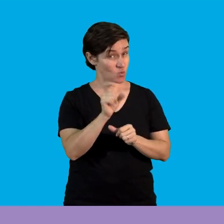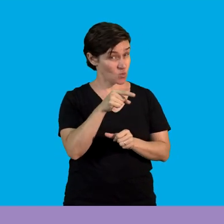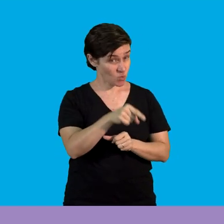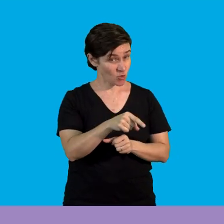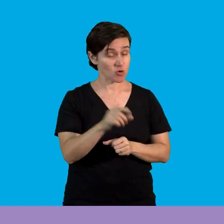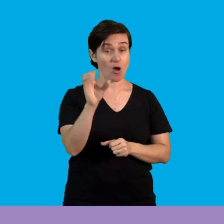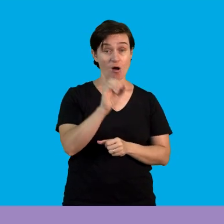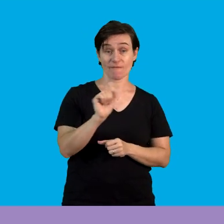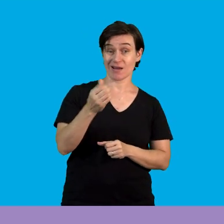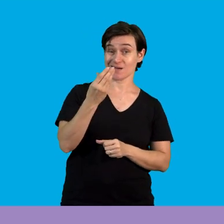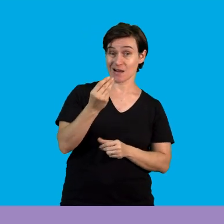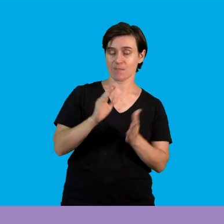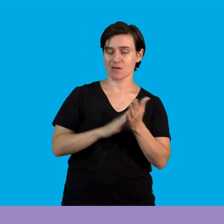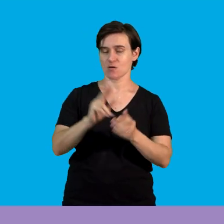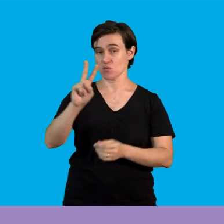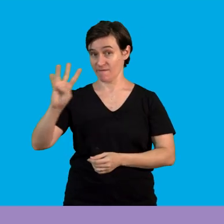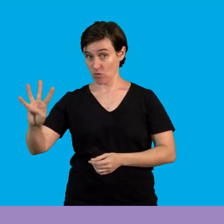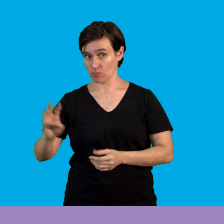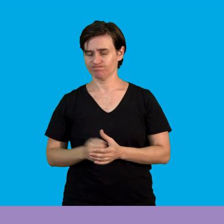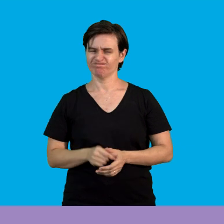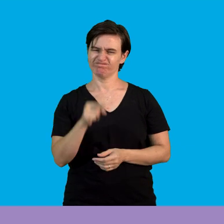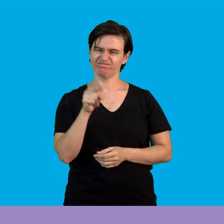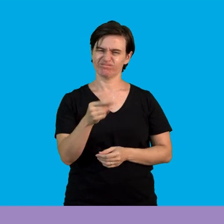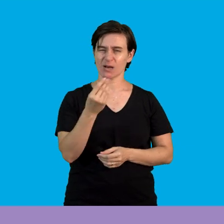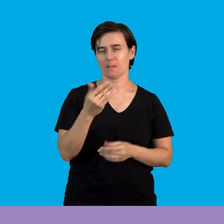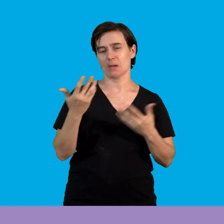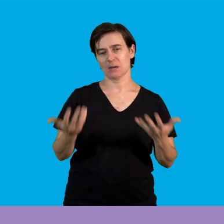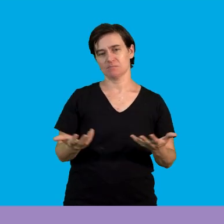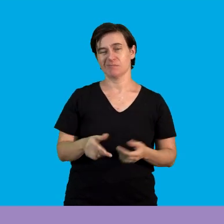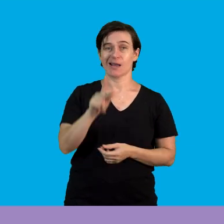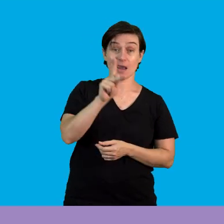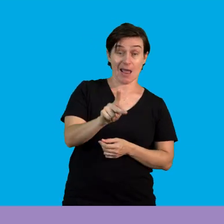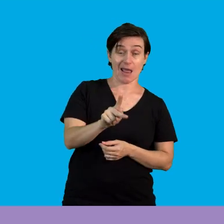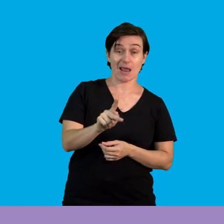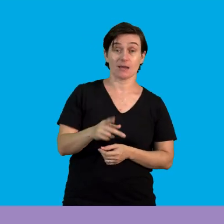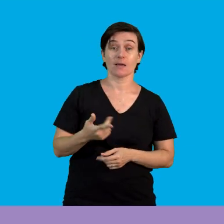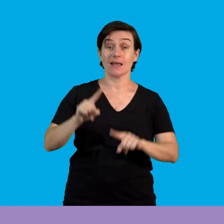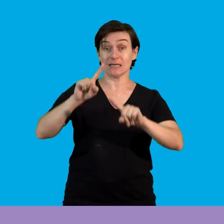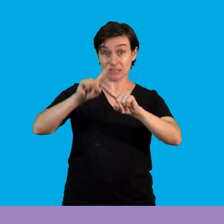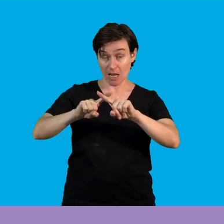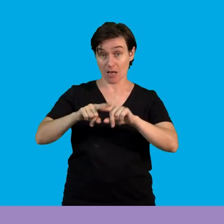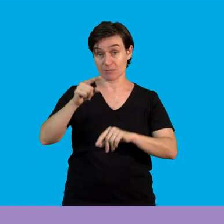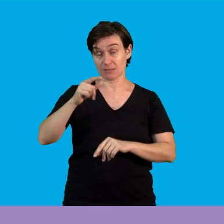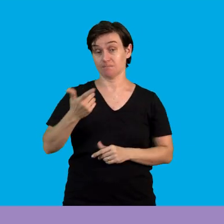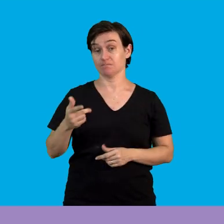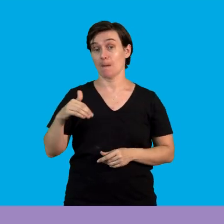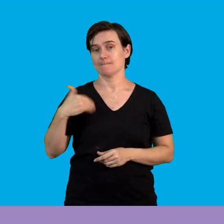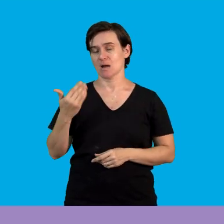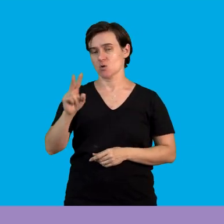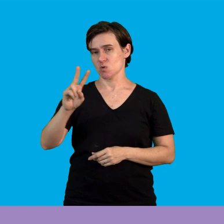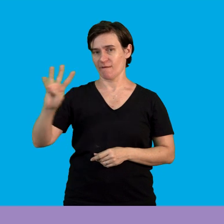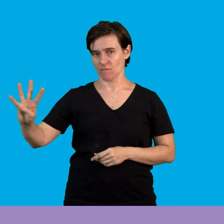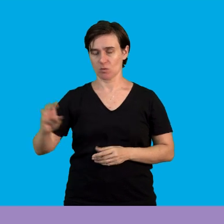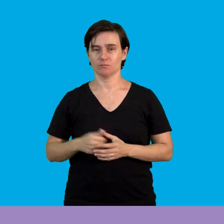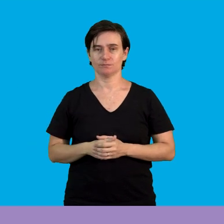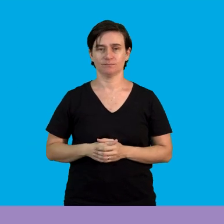Keyword, product of a number and 24. So that number, let's say the number is k, must be multiplied